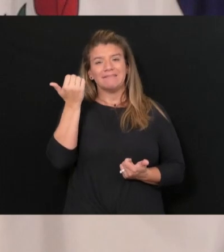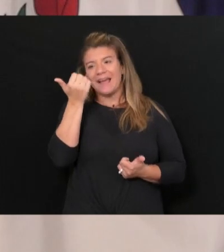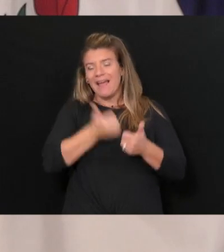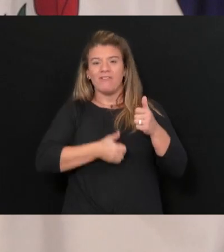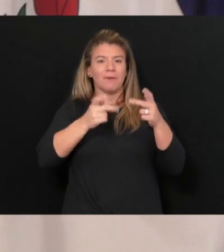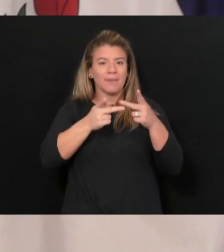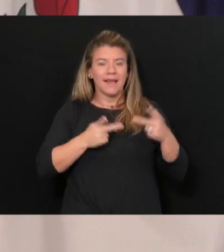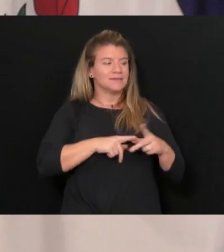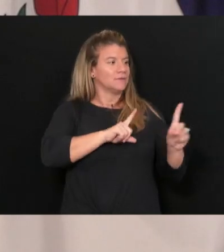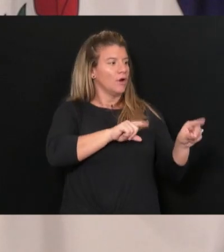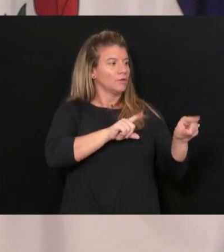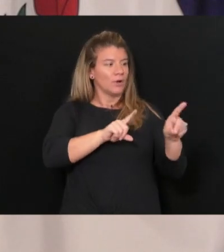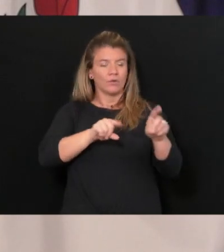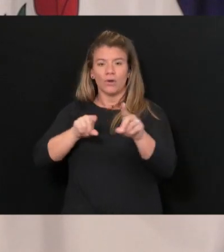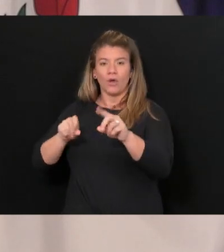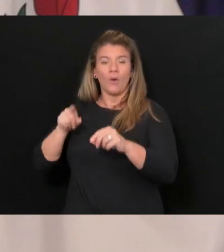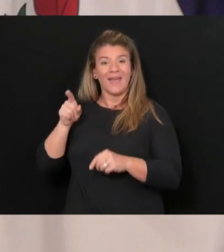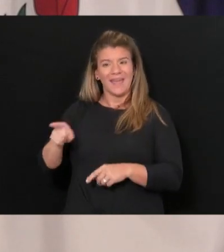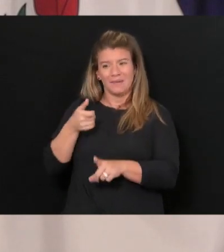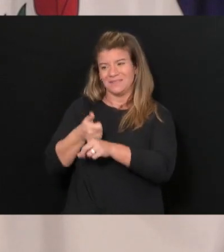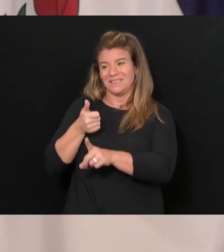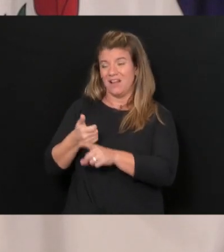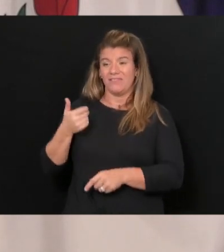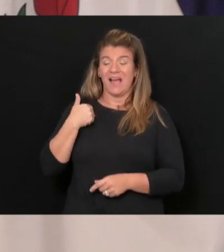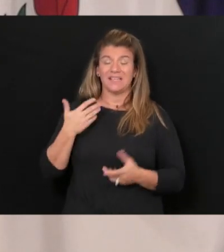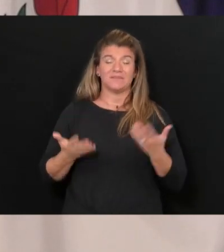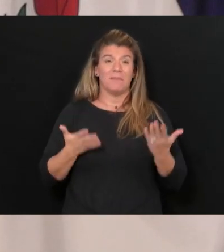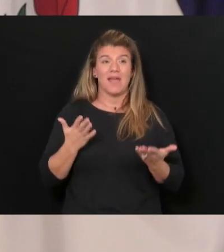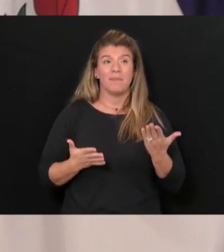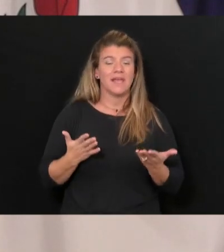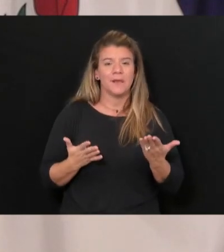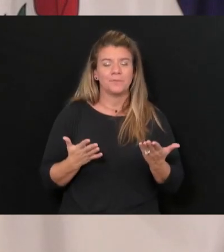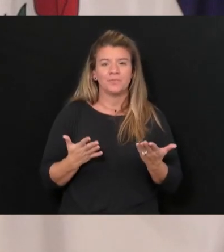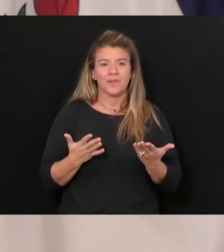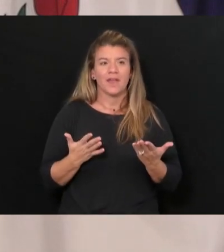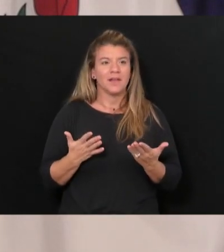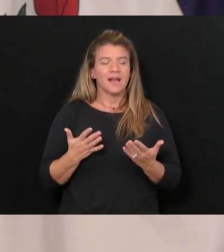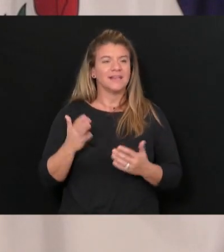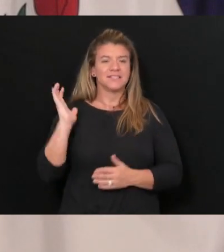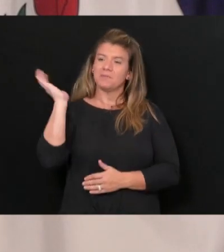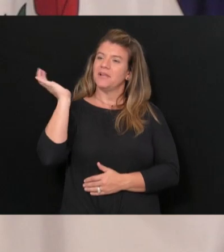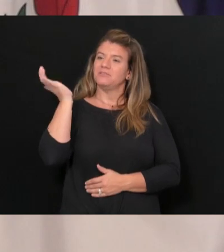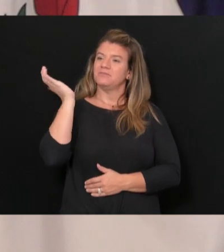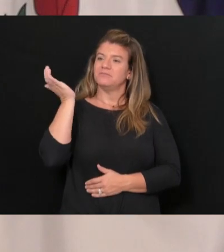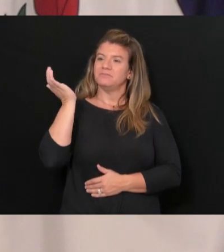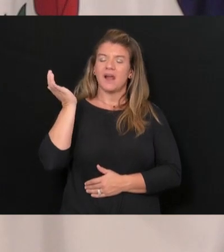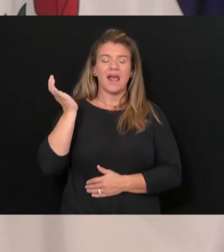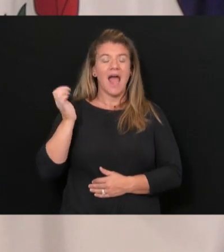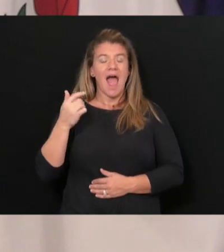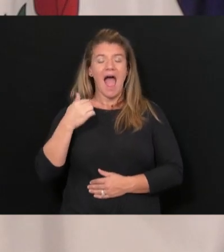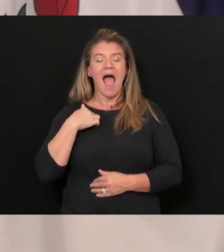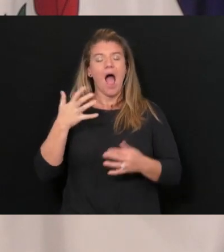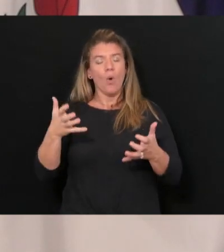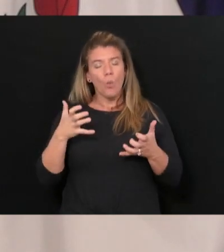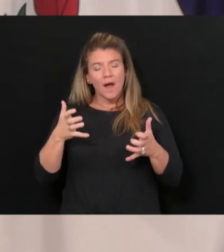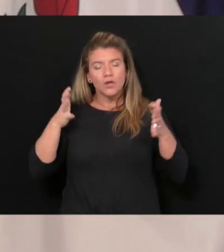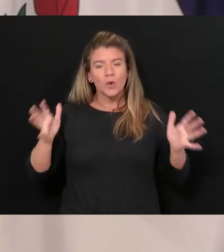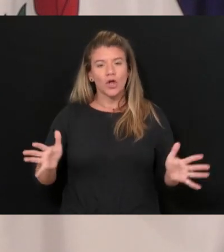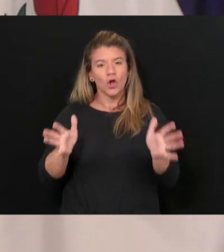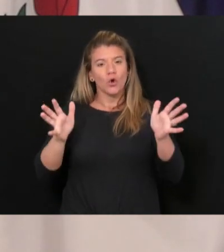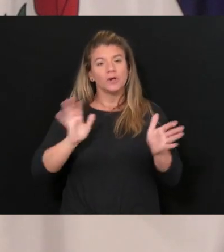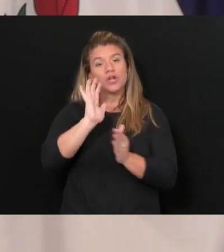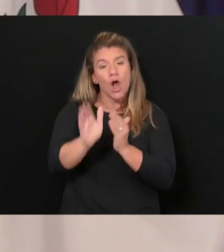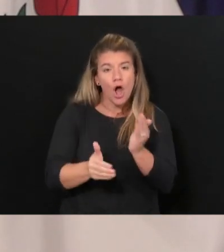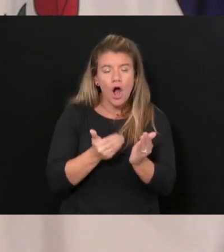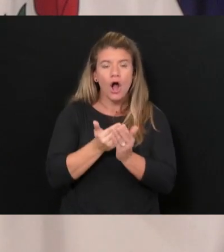state to state, he's got almost, maybe some level of a pat speech. And he says, I want to encourage all West Virginians